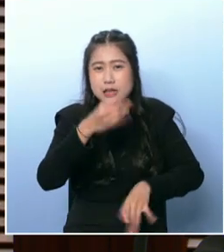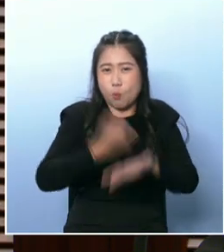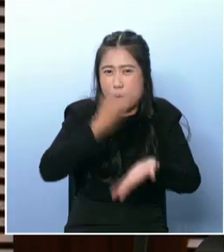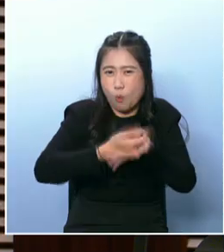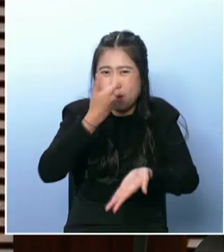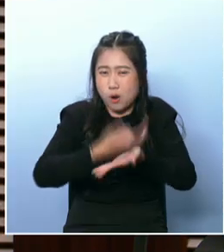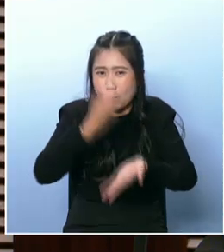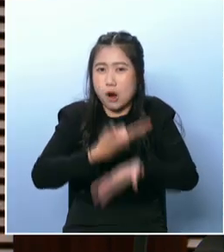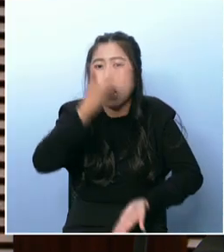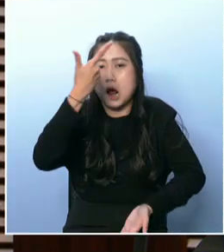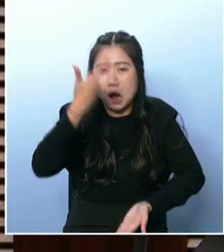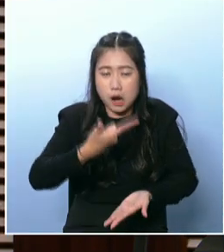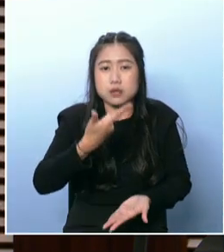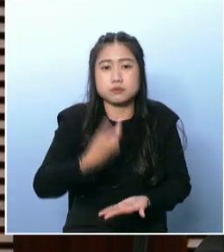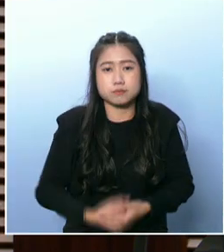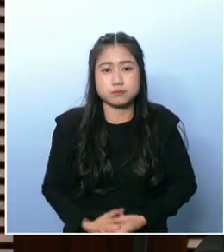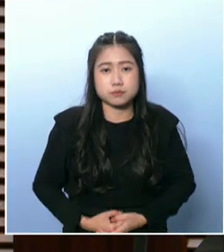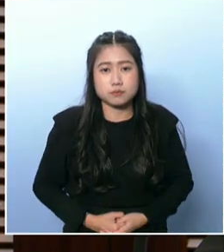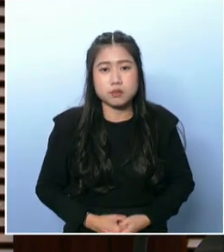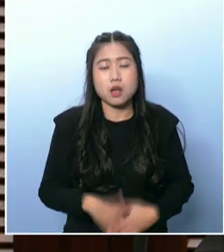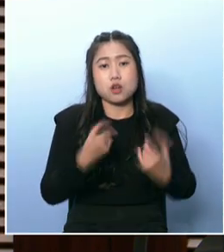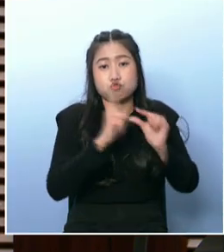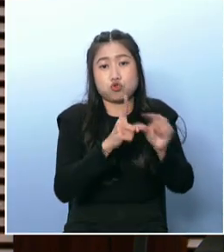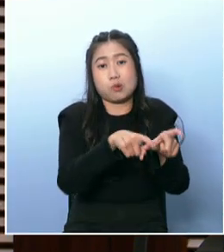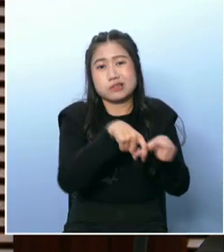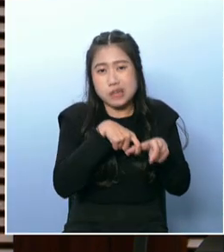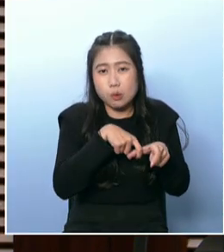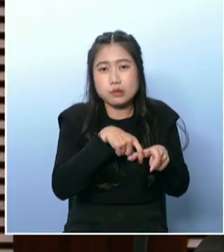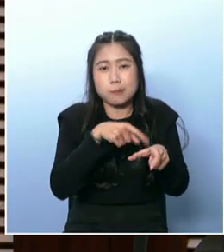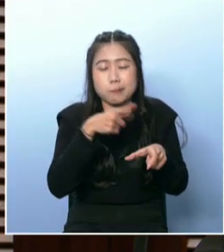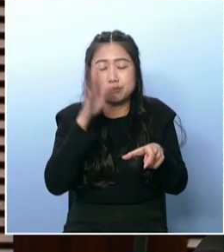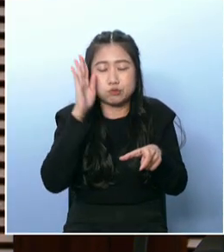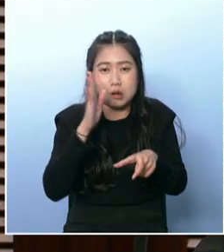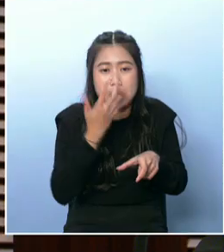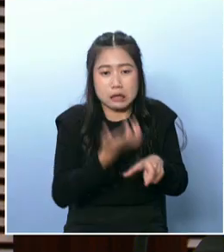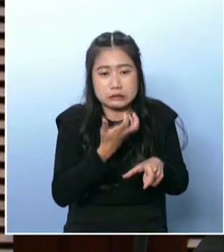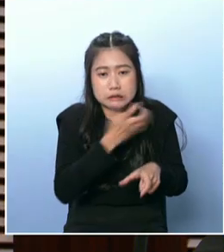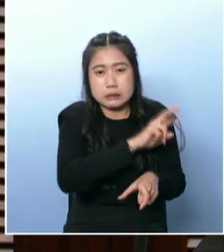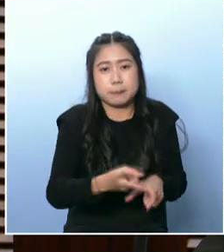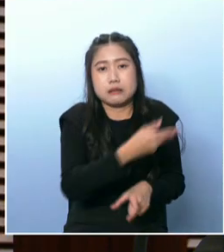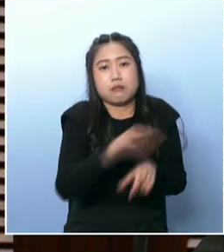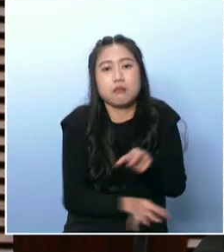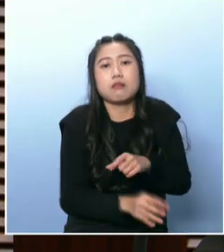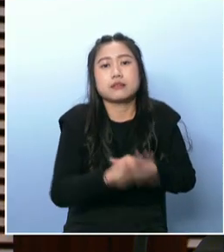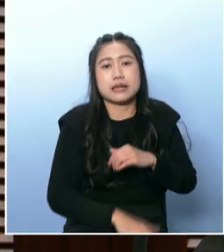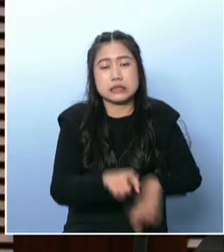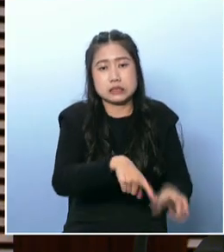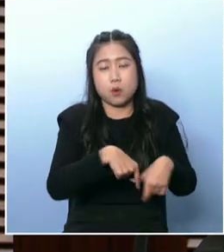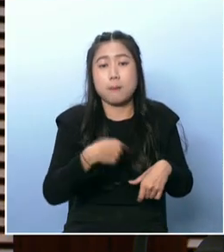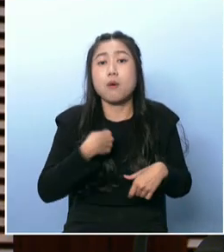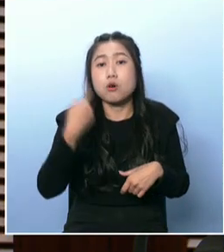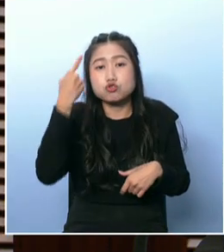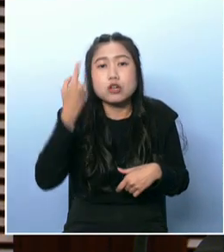when the cost of facilities or consumables used by the PWDs, the middle-income carers will